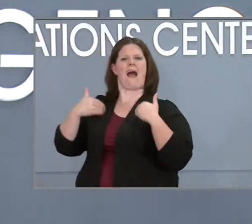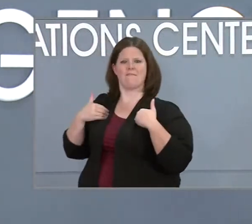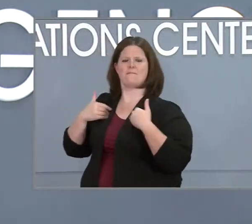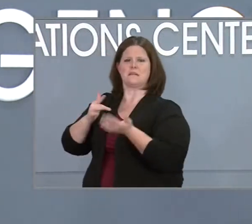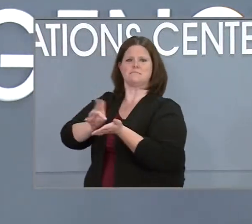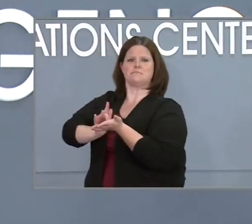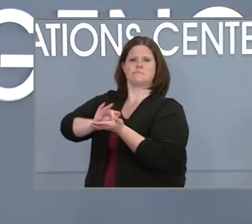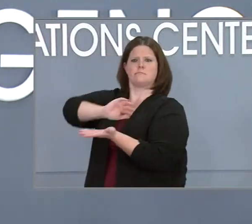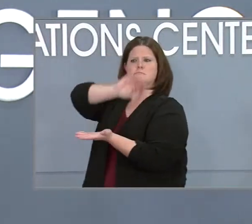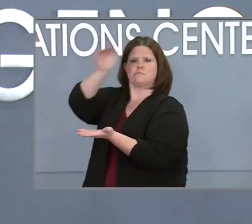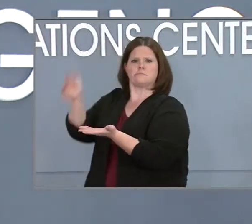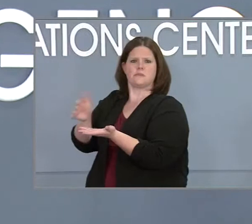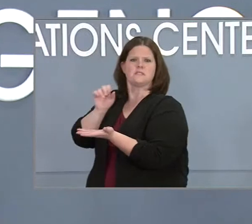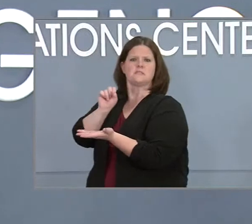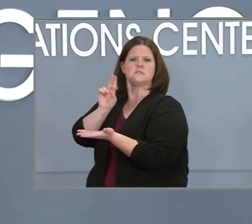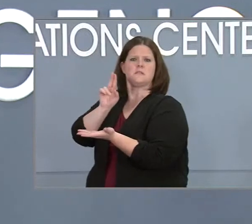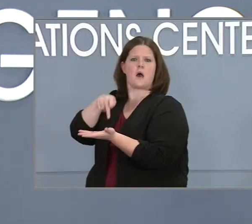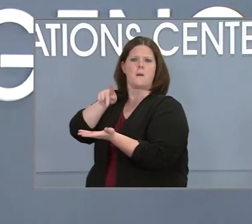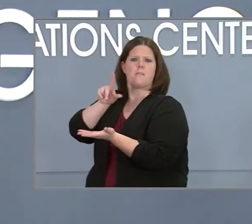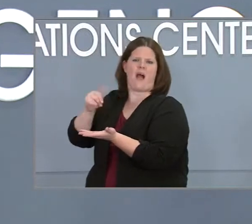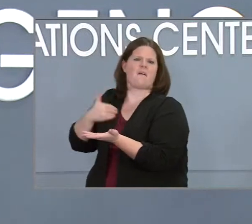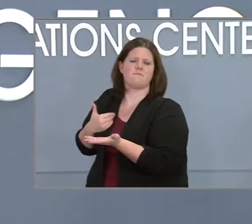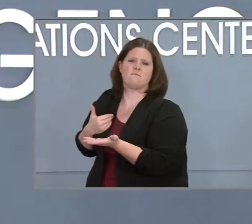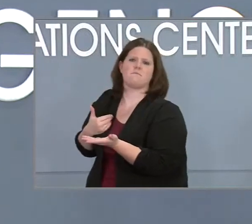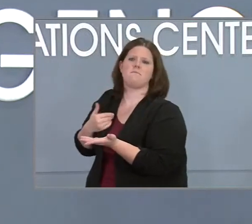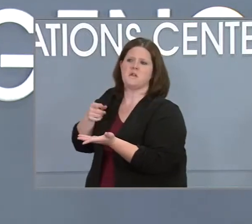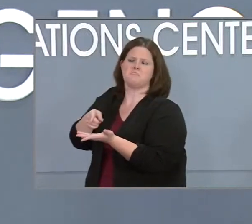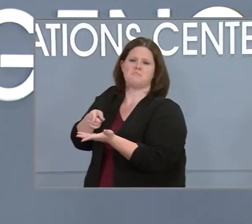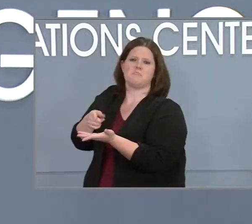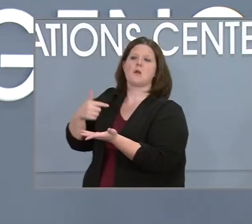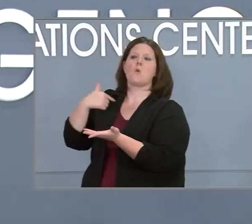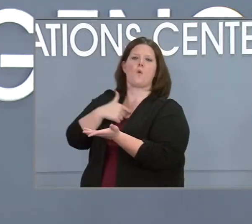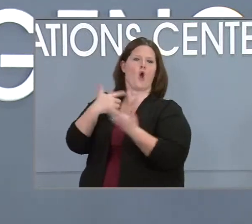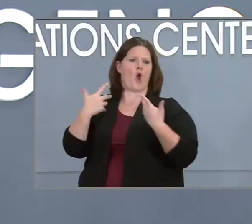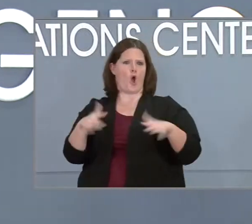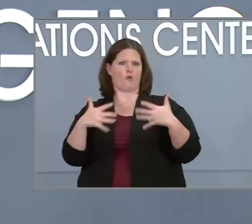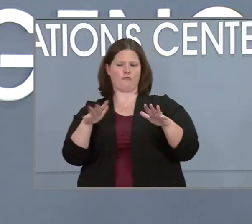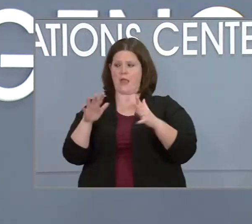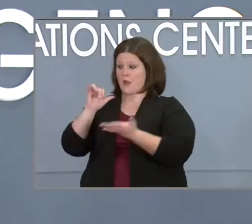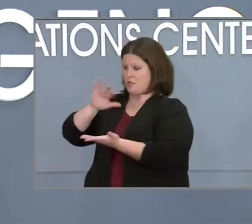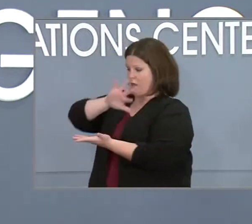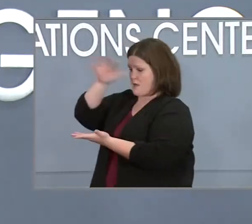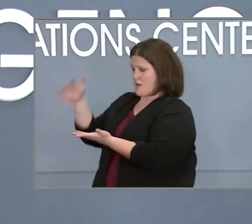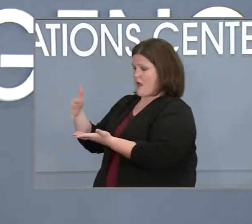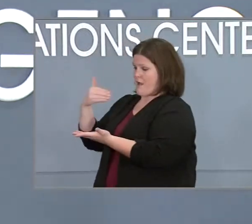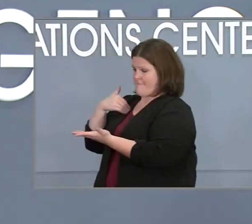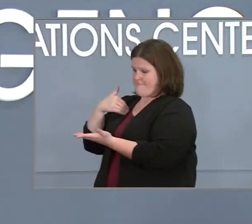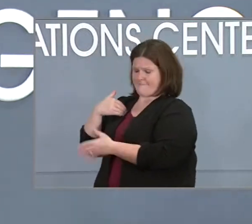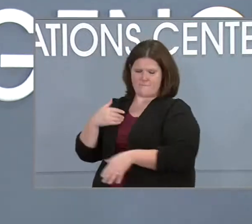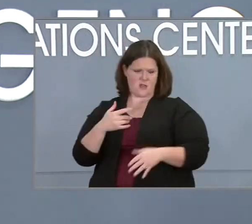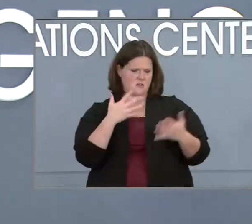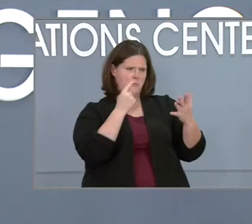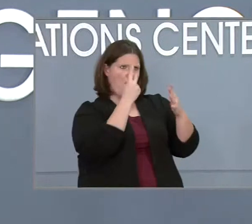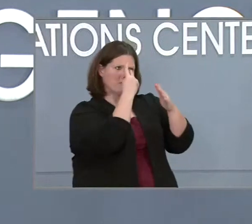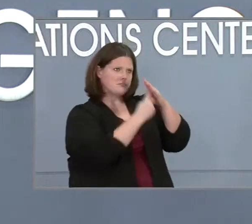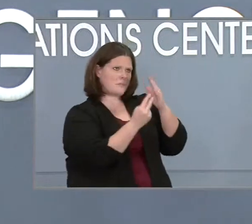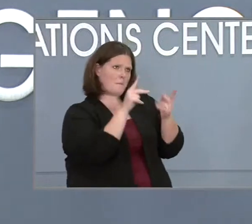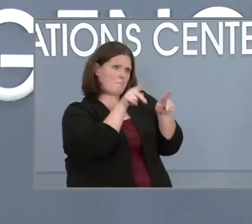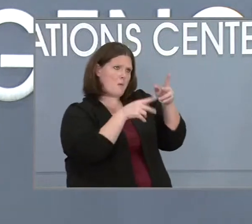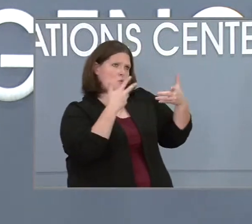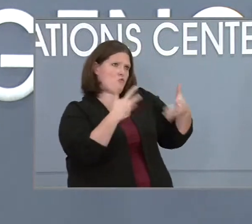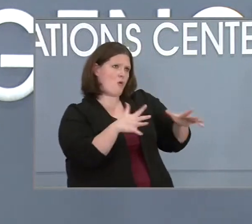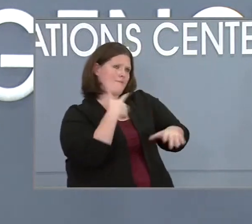have a lot of supply here in the state. We are already making some projection planning and making sure our providers are